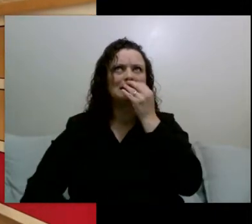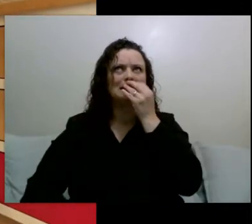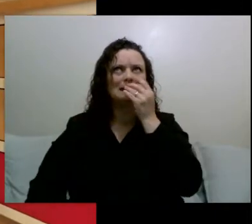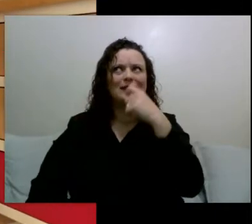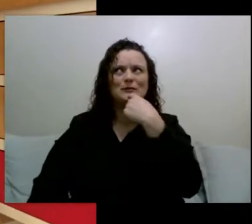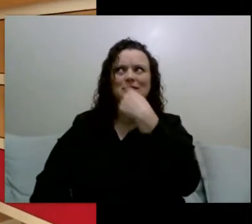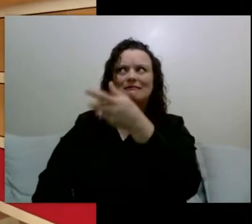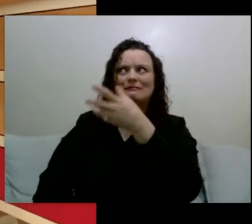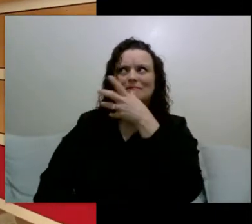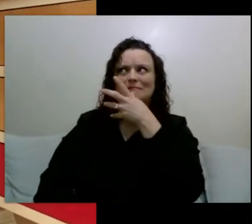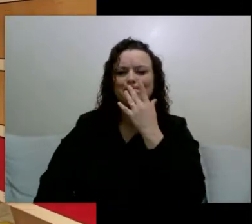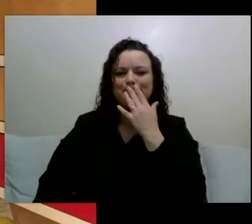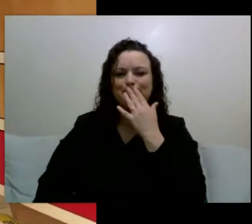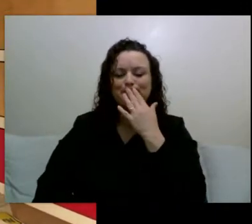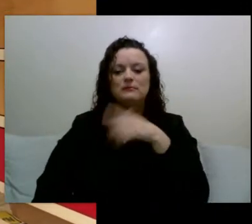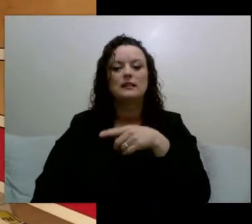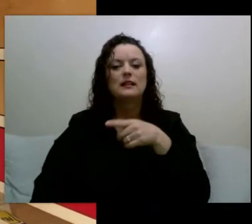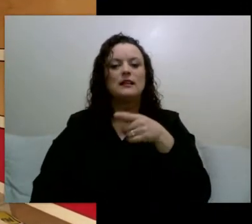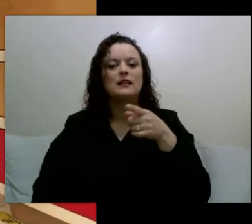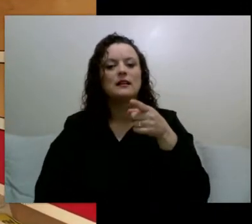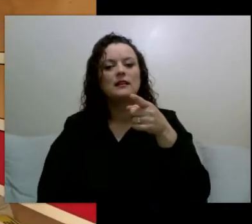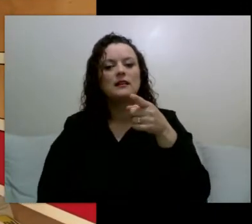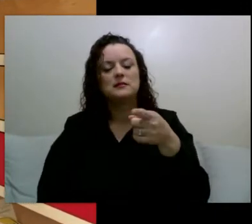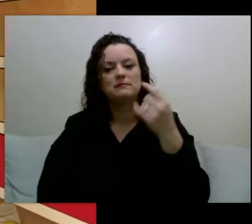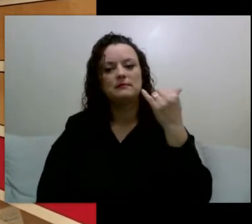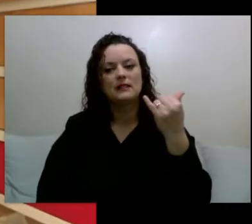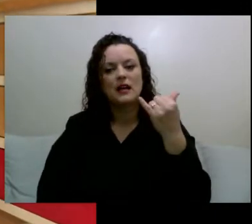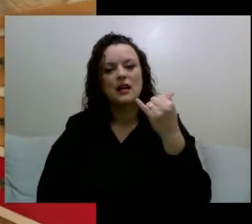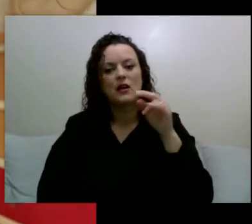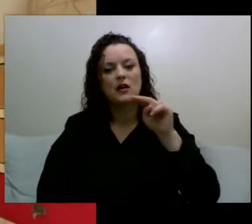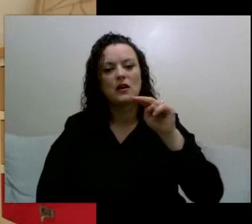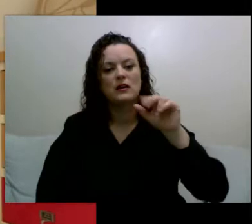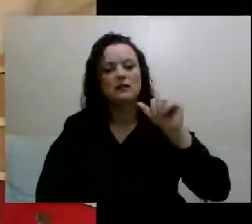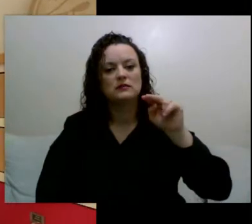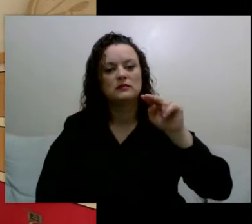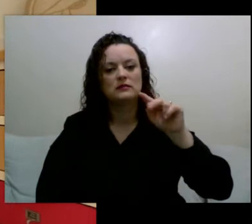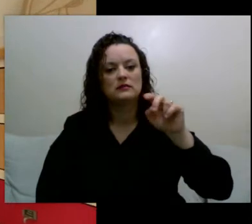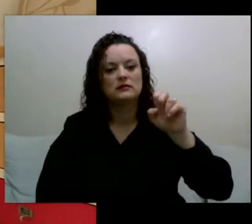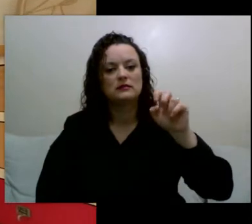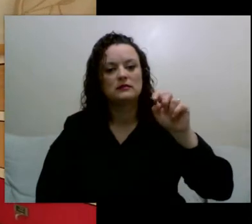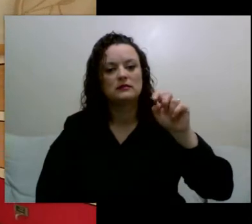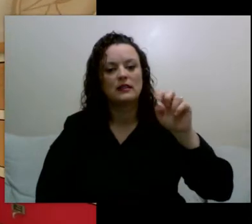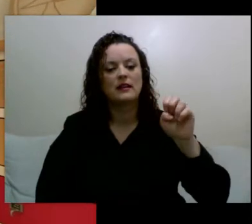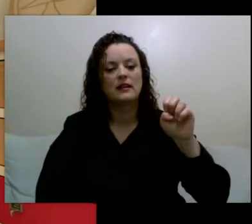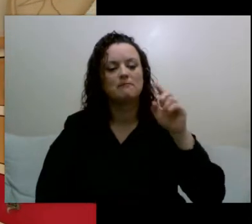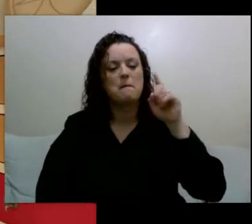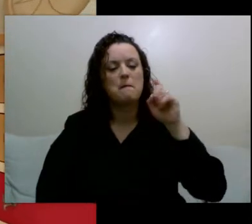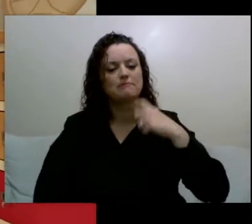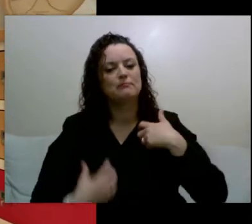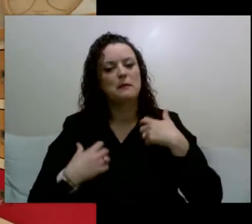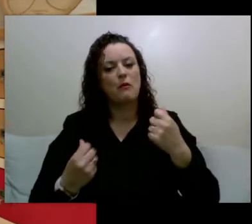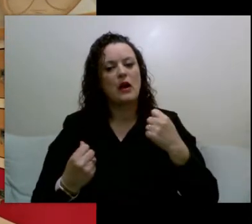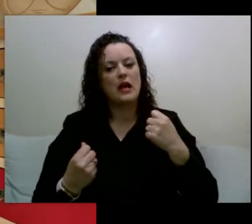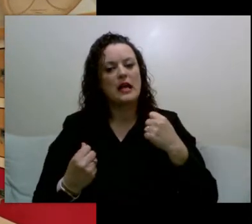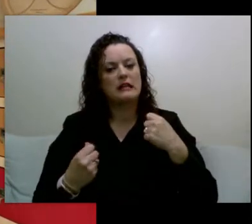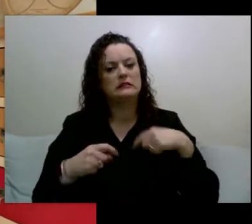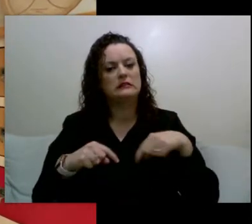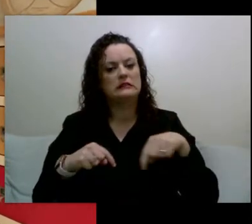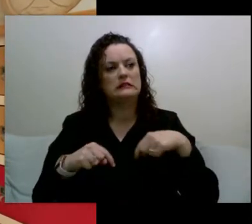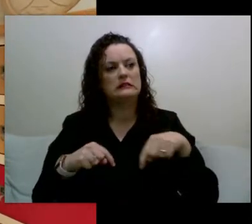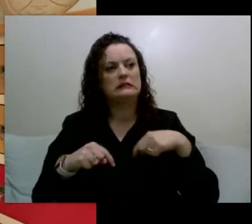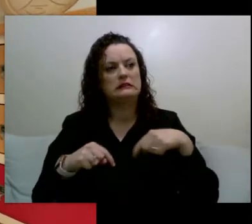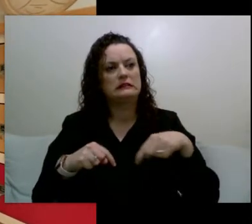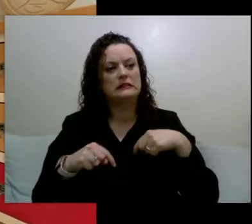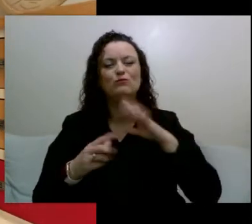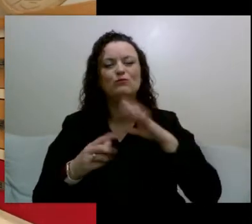mom. And then Nanette is going to have to be brave. Which we all have to be sometimes, even when we